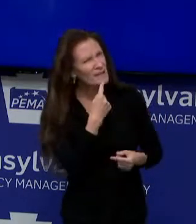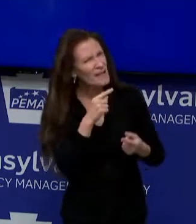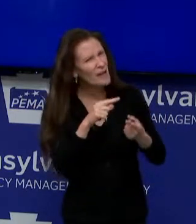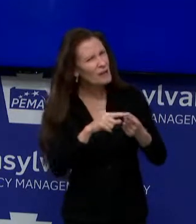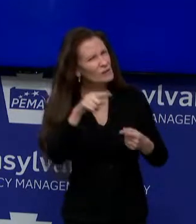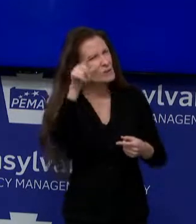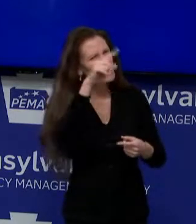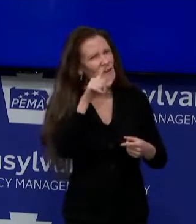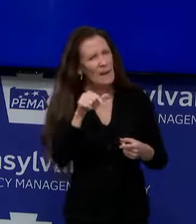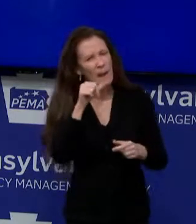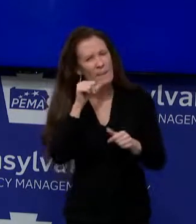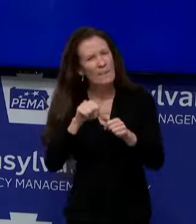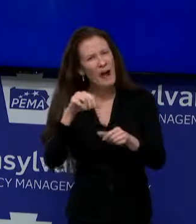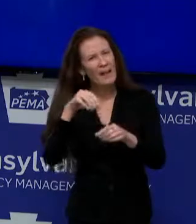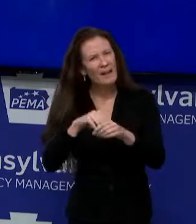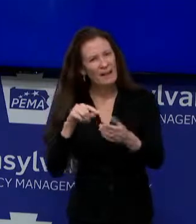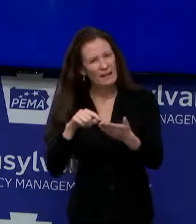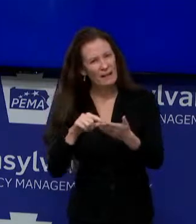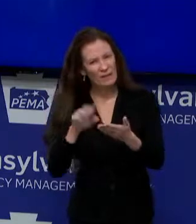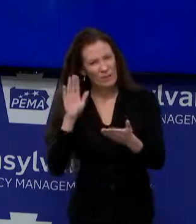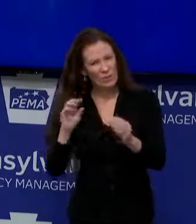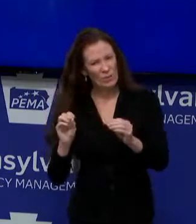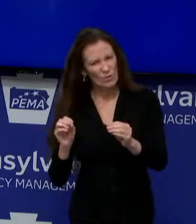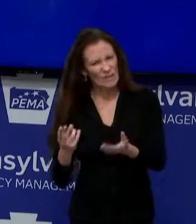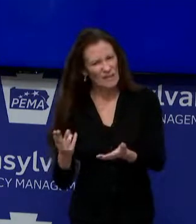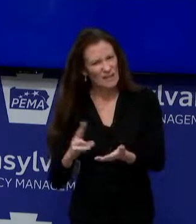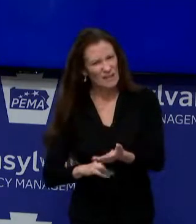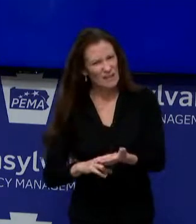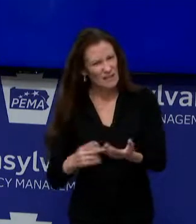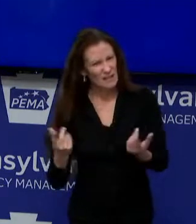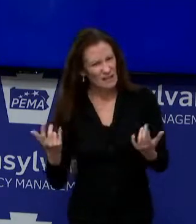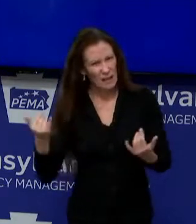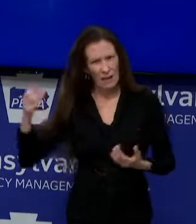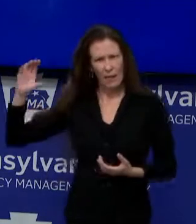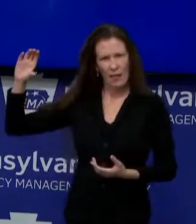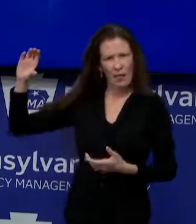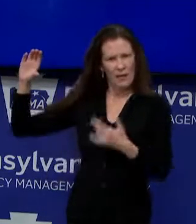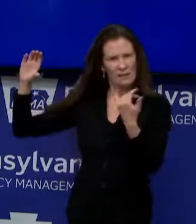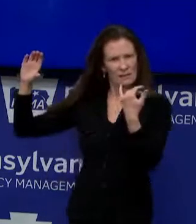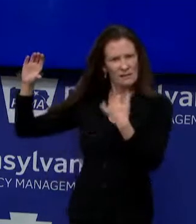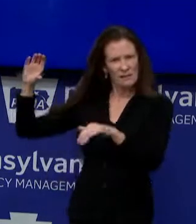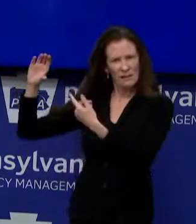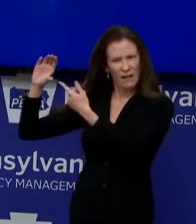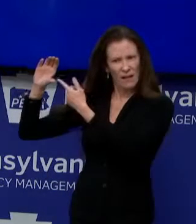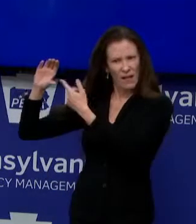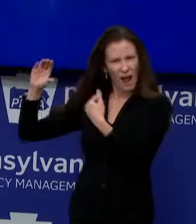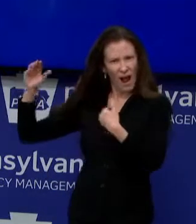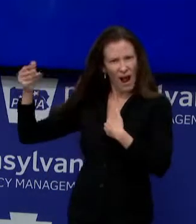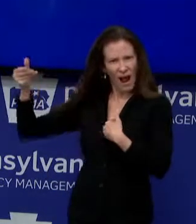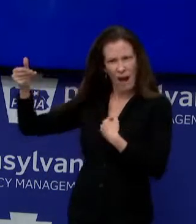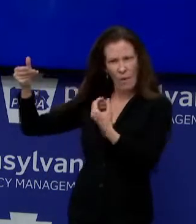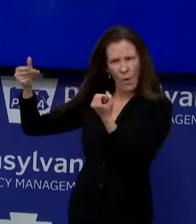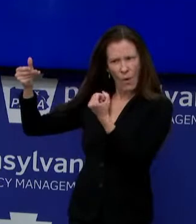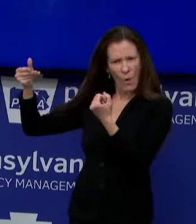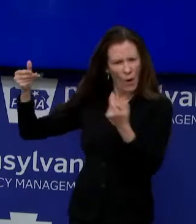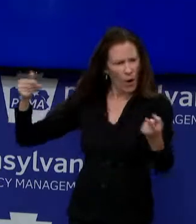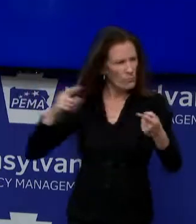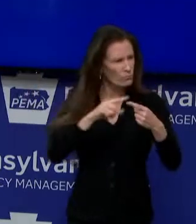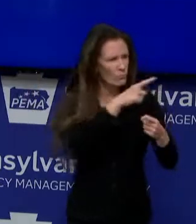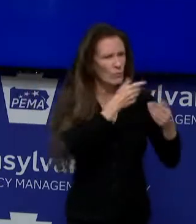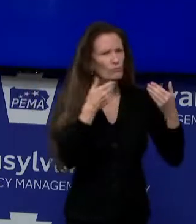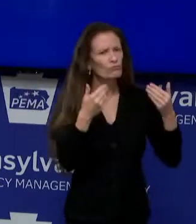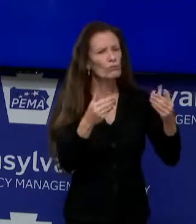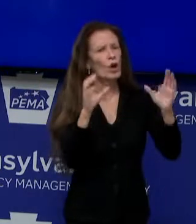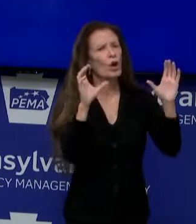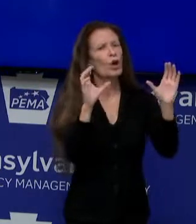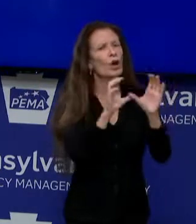and but you've now certified an election in which a county chose to keep those mail-in ballots that didn't have dates on